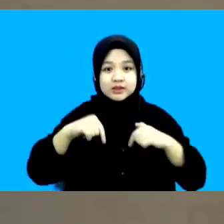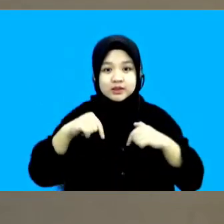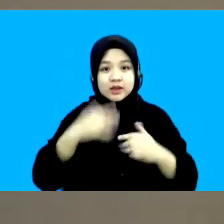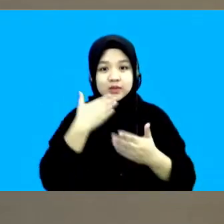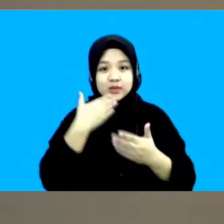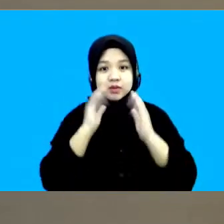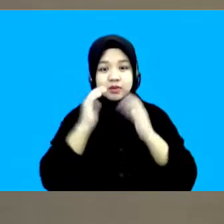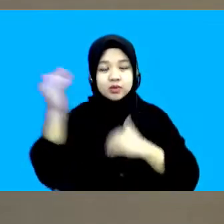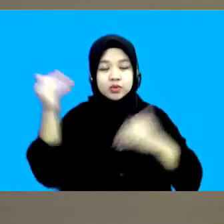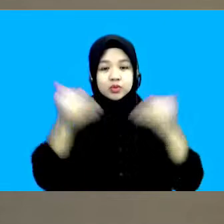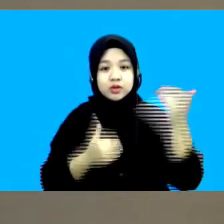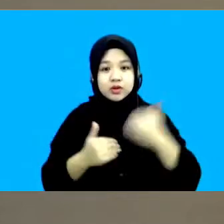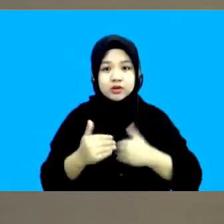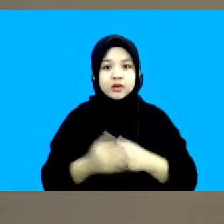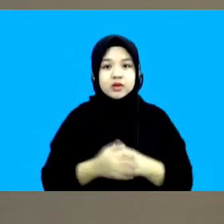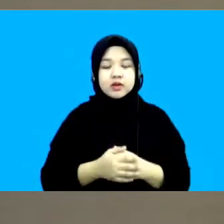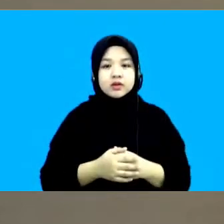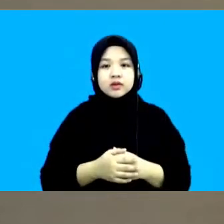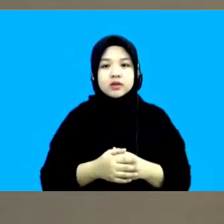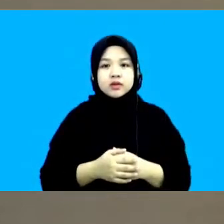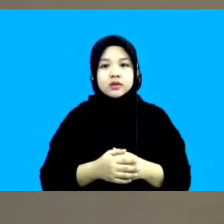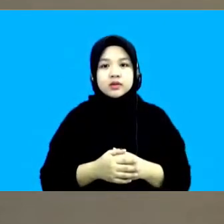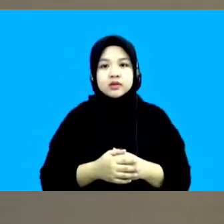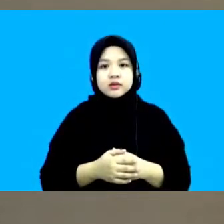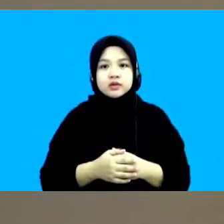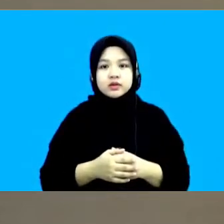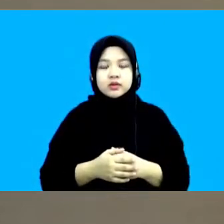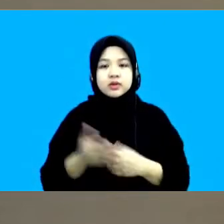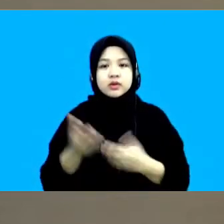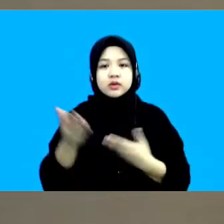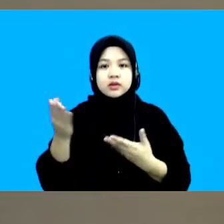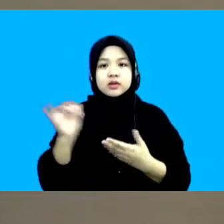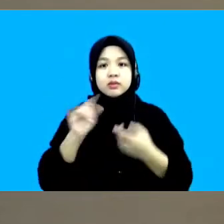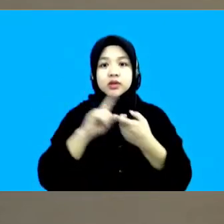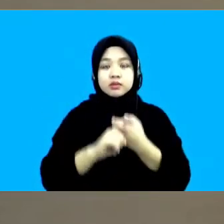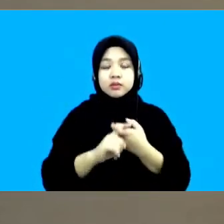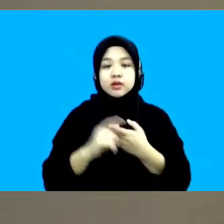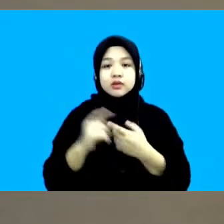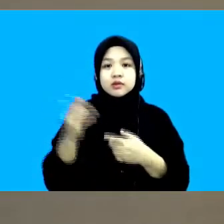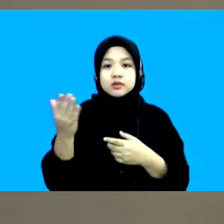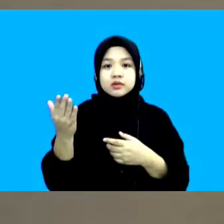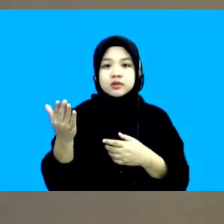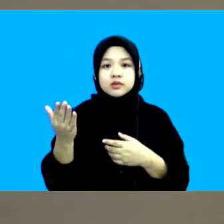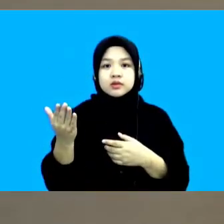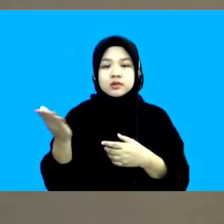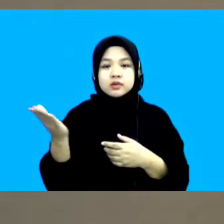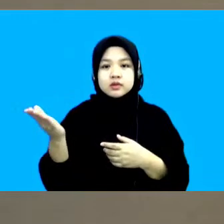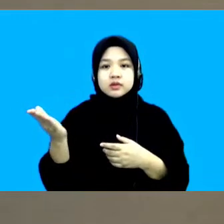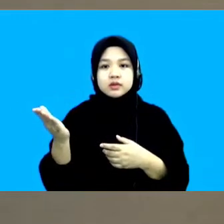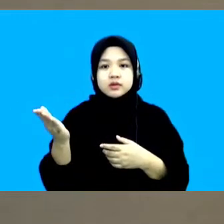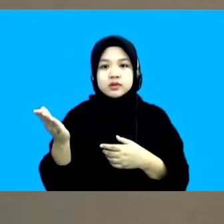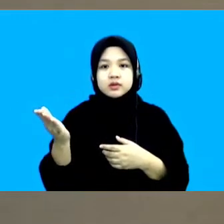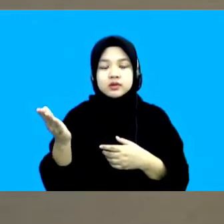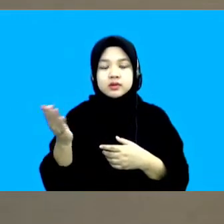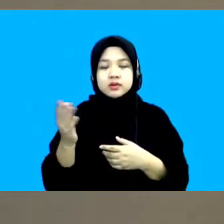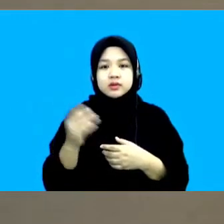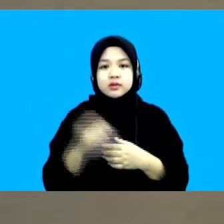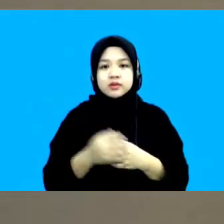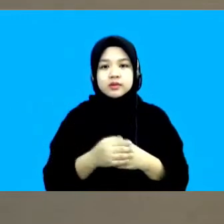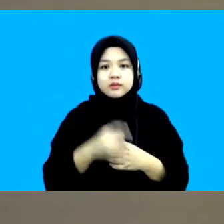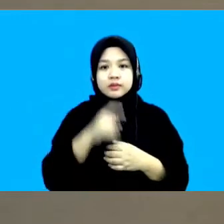they consume gasoline 6 times higher than the poor people. So even though you sort of like provide, you ensuring